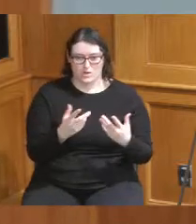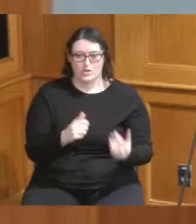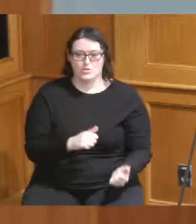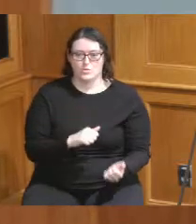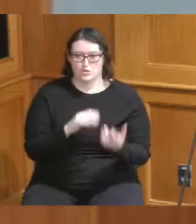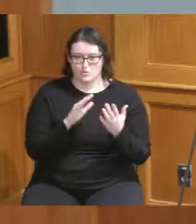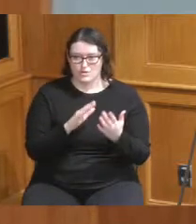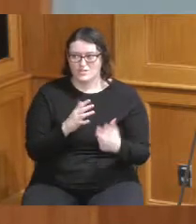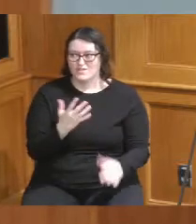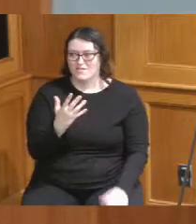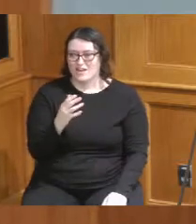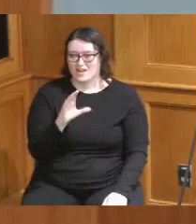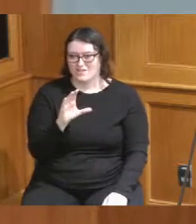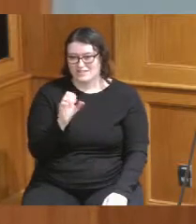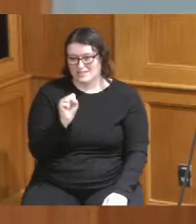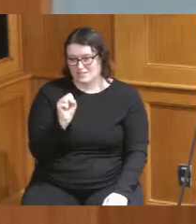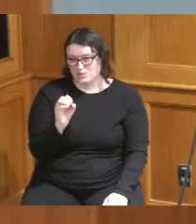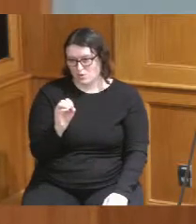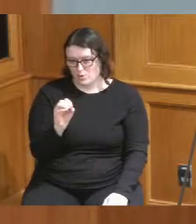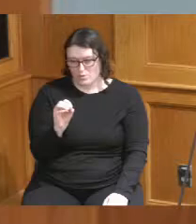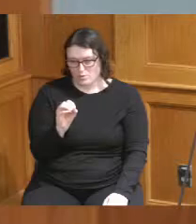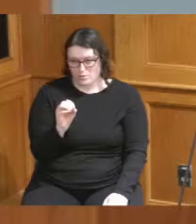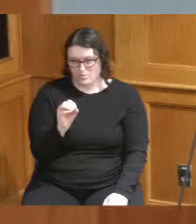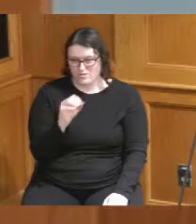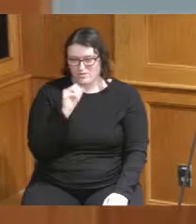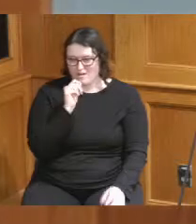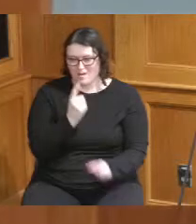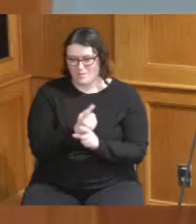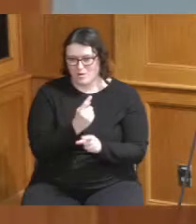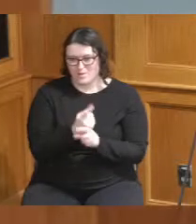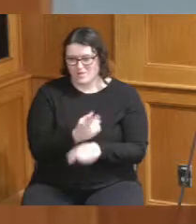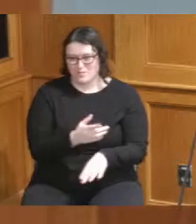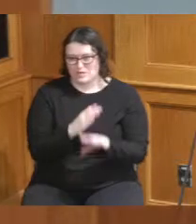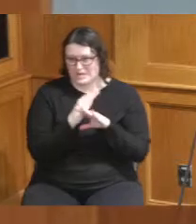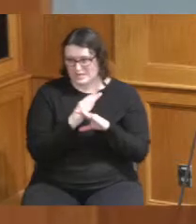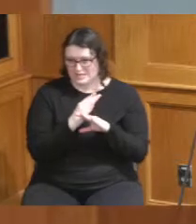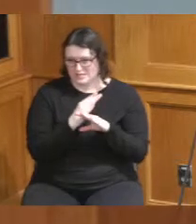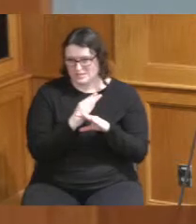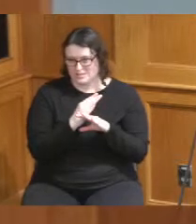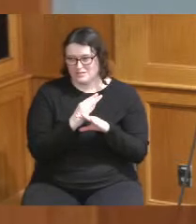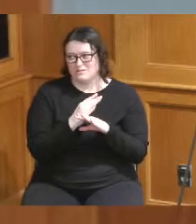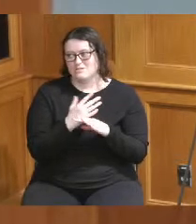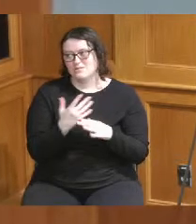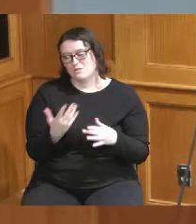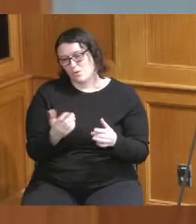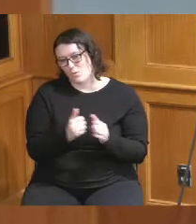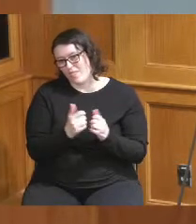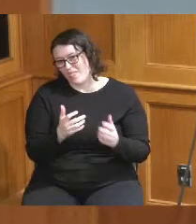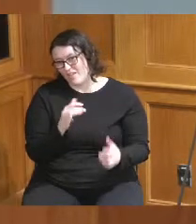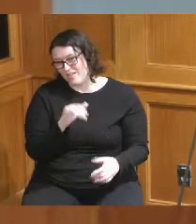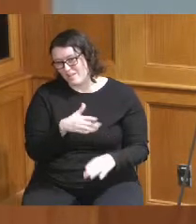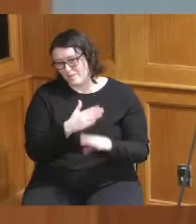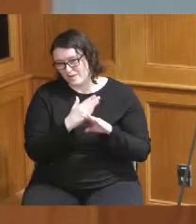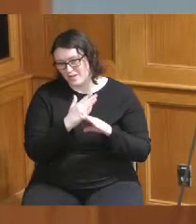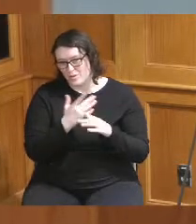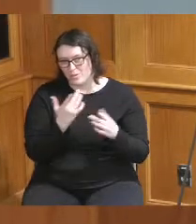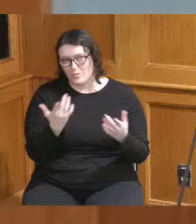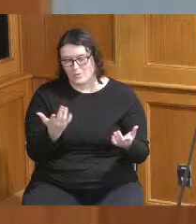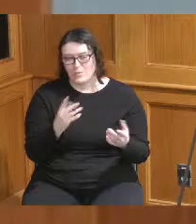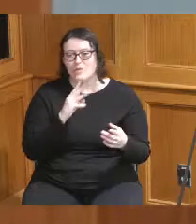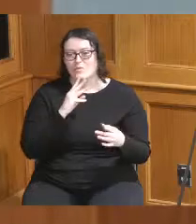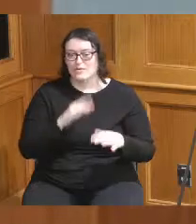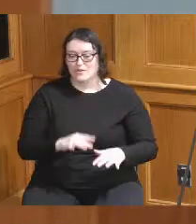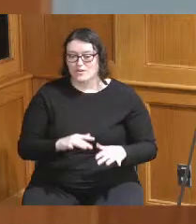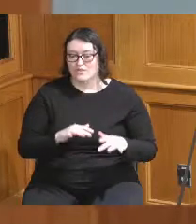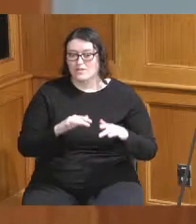where 5 CSOs, where they're not properly protected. So Without that, what happens when the river gets high is